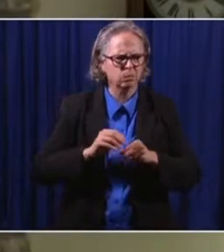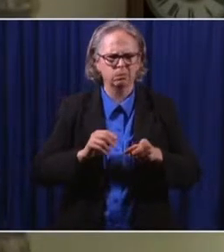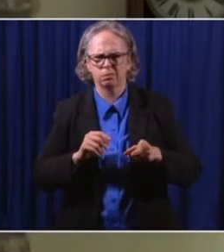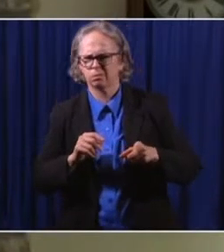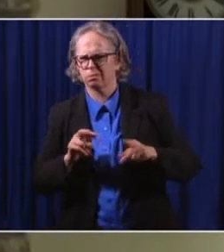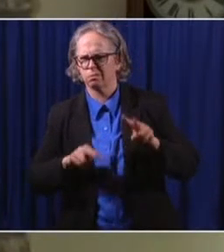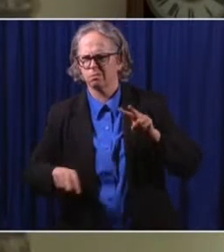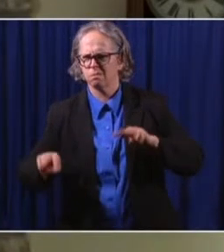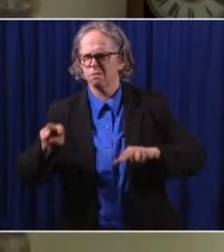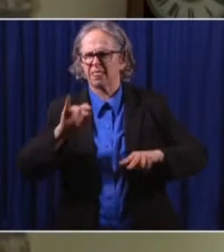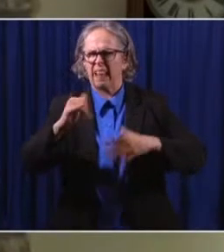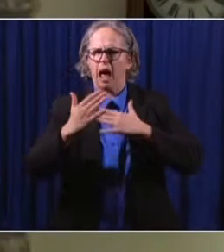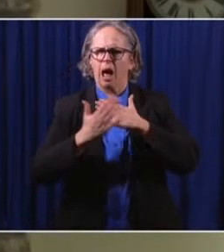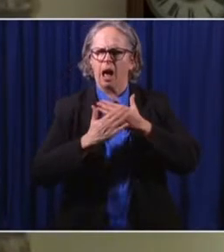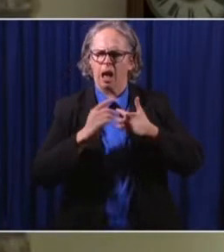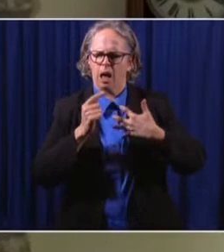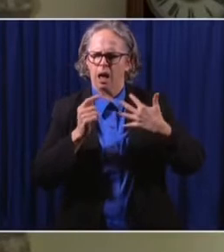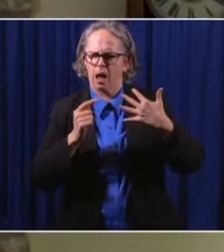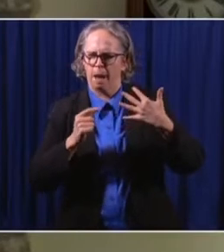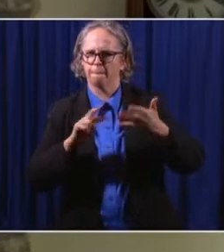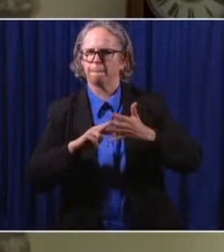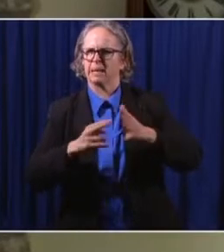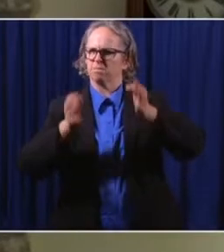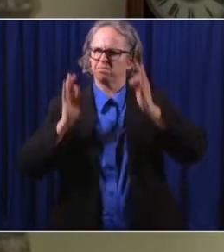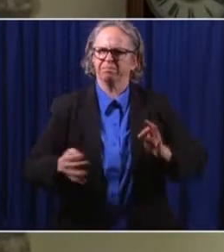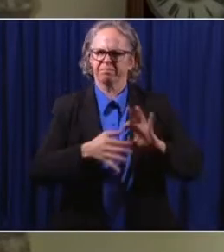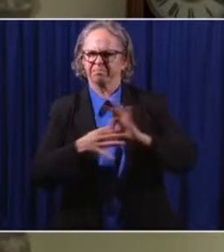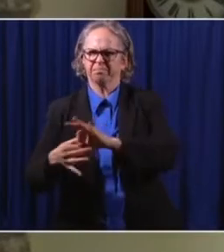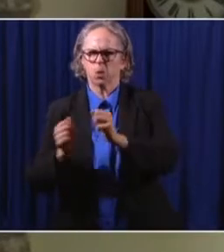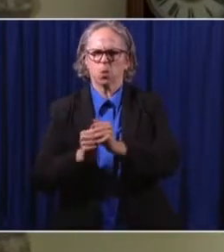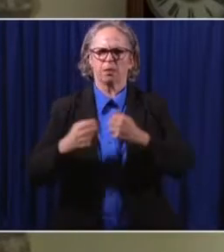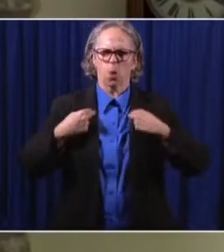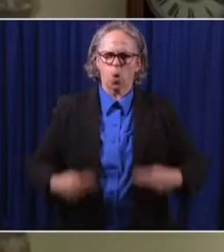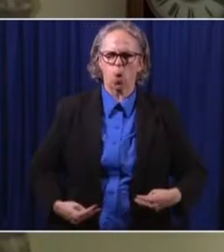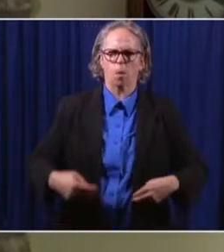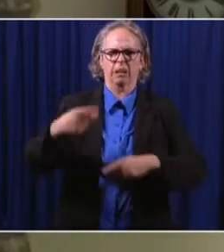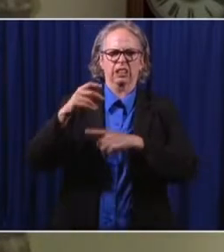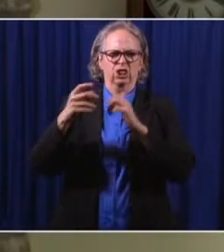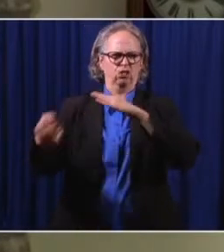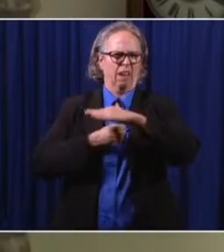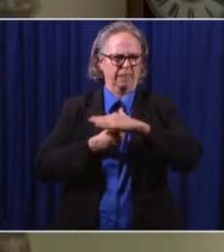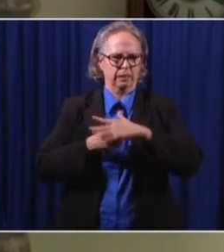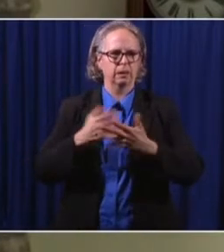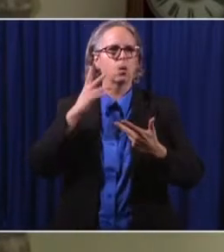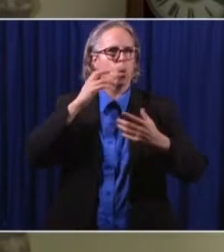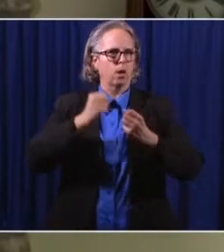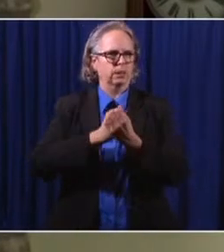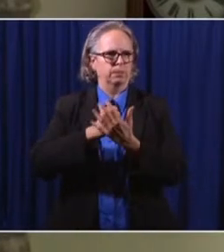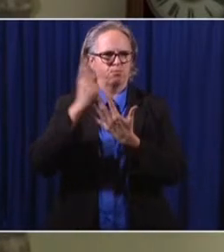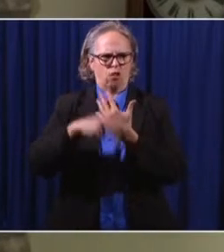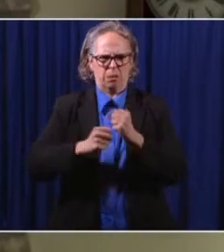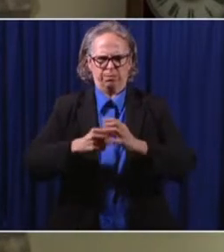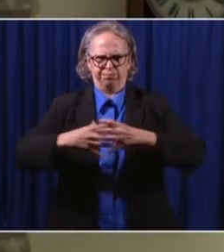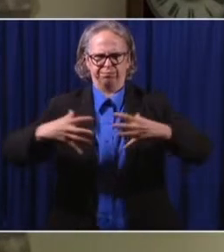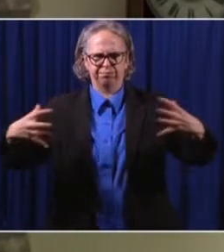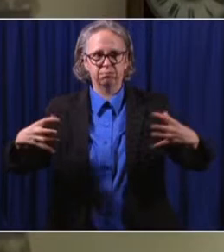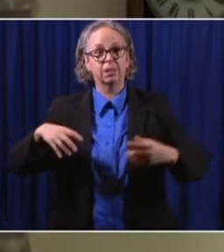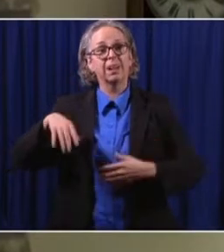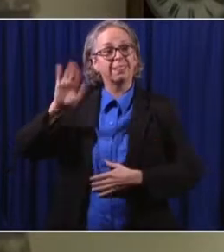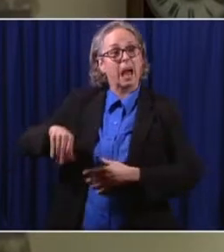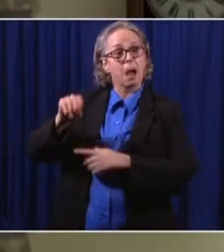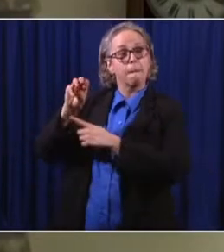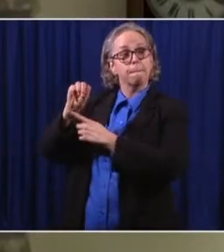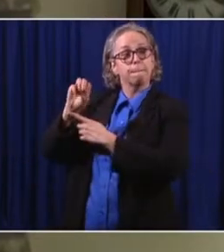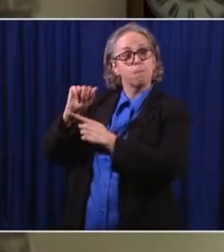We would hope to see this program expanded. I know Marshal Elliott told me that they've